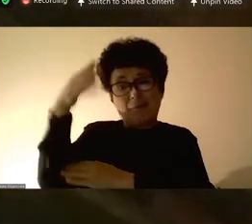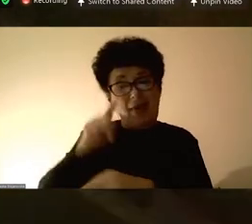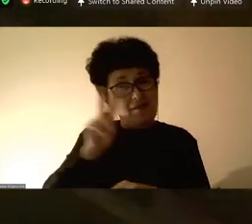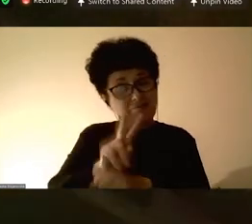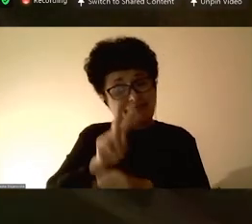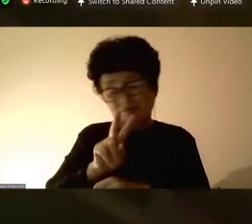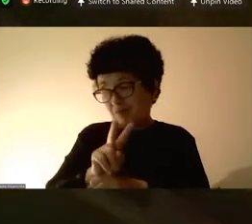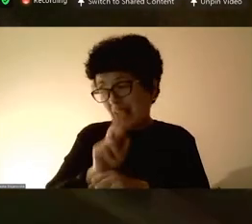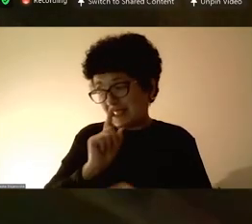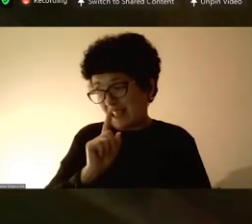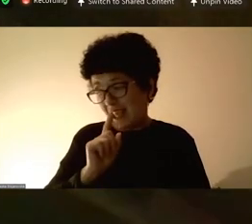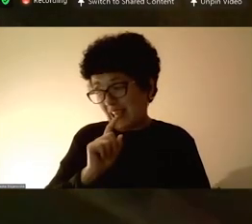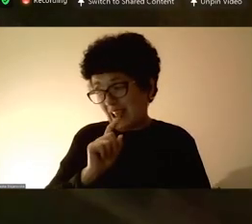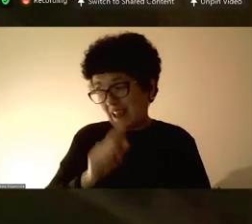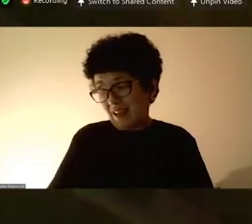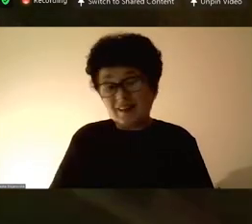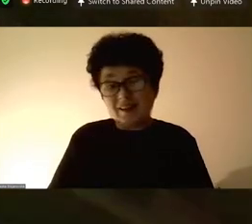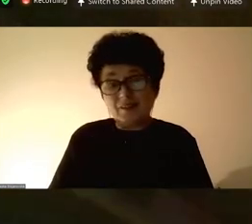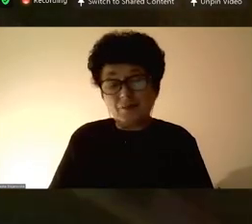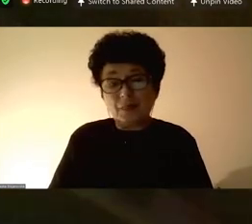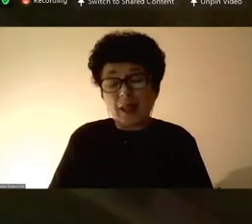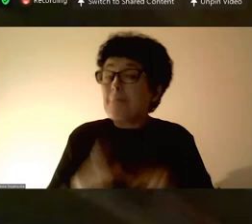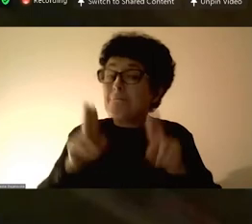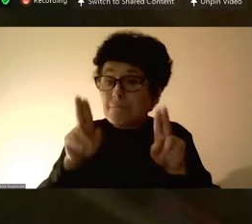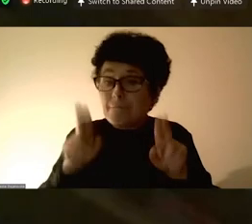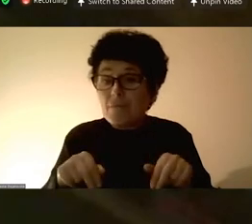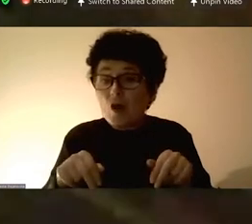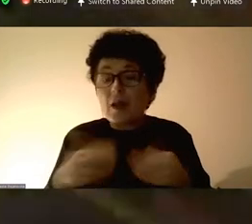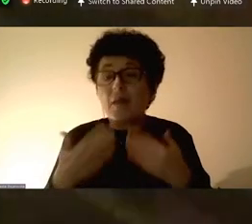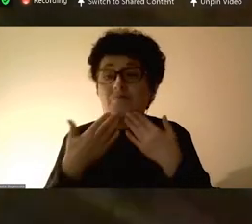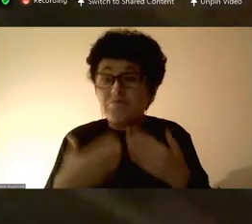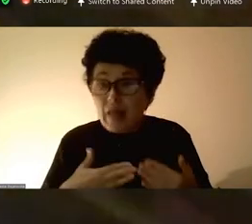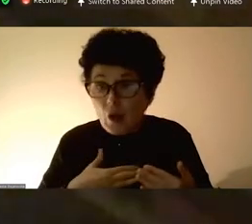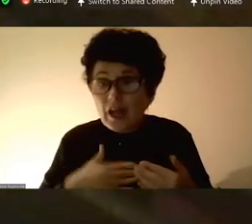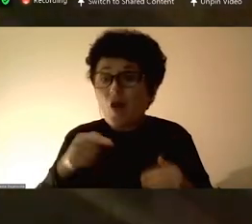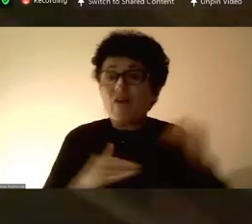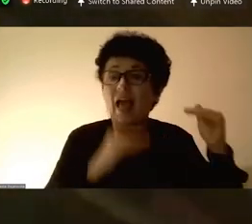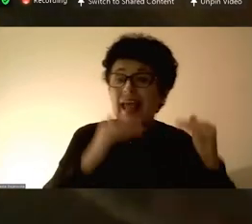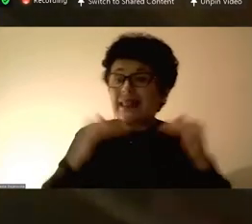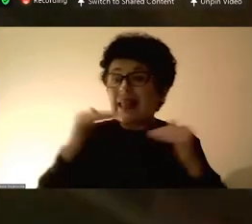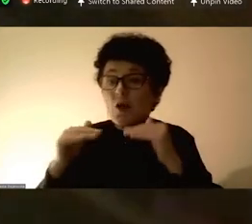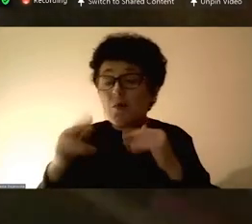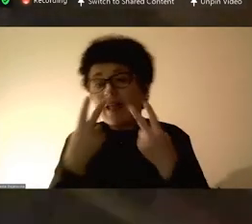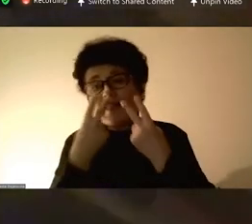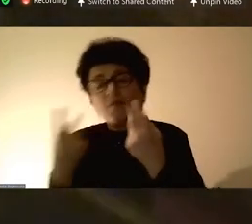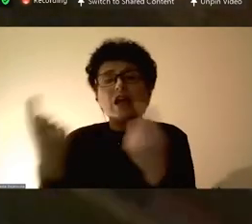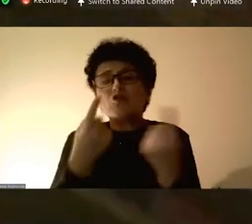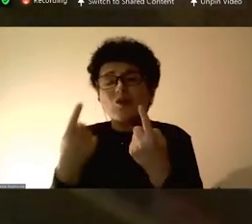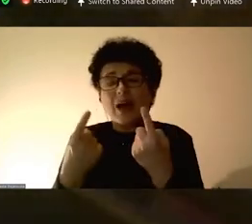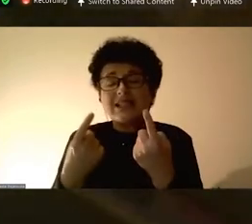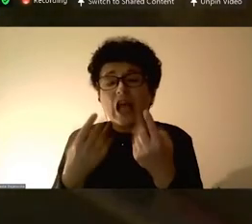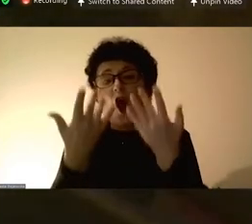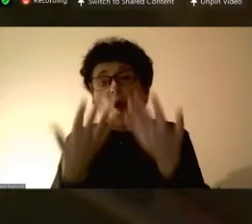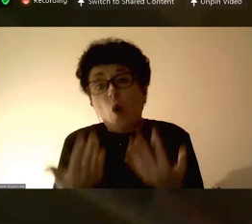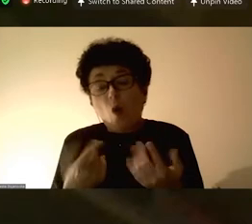situations, you can compare situations, you can ask in education, how bad is this and what flag do you give to a situation?